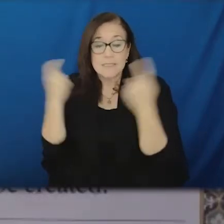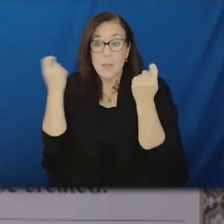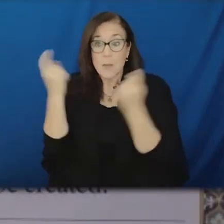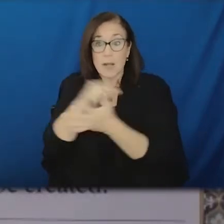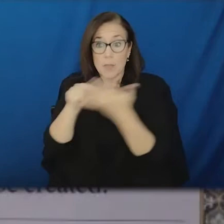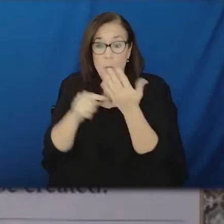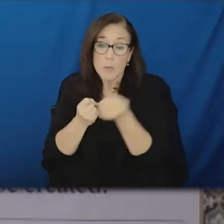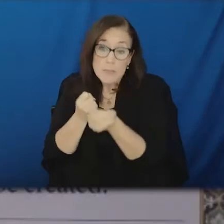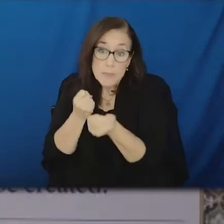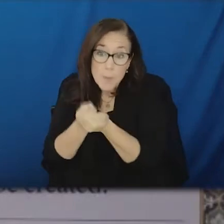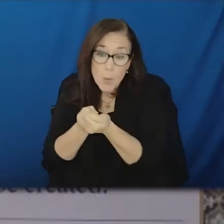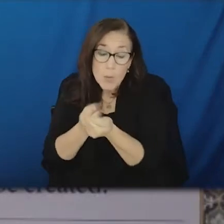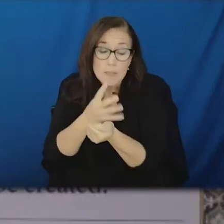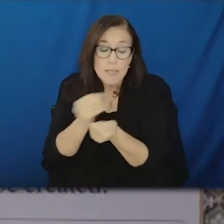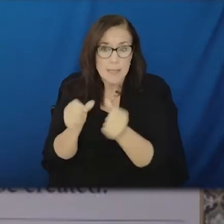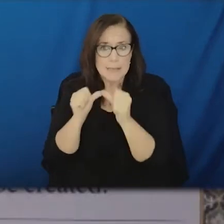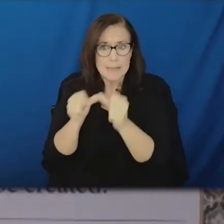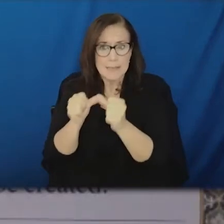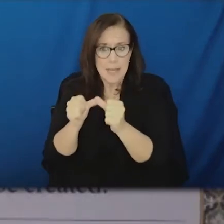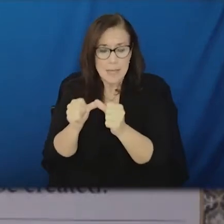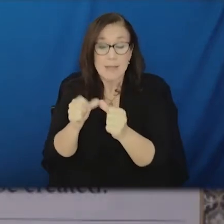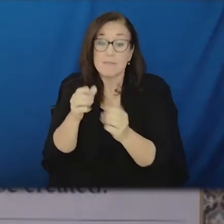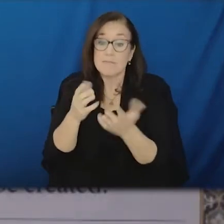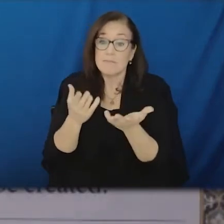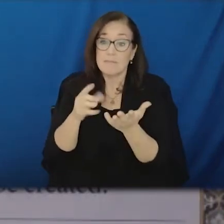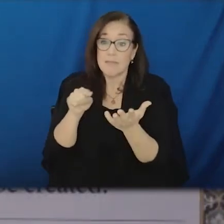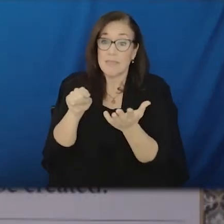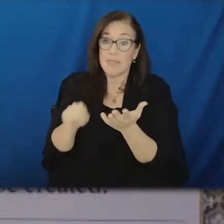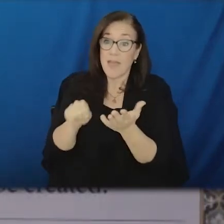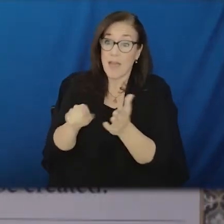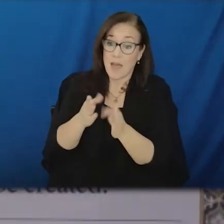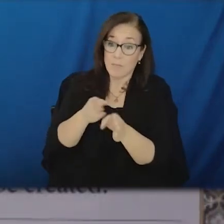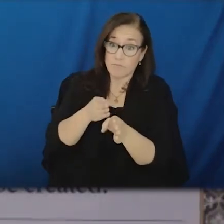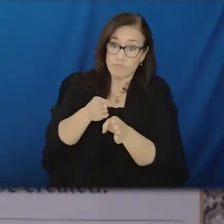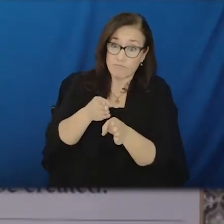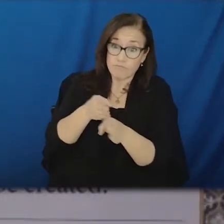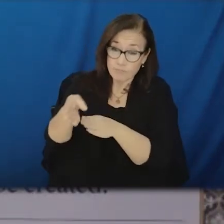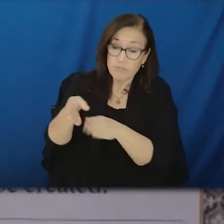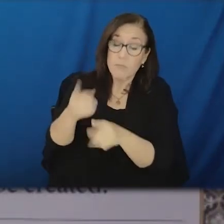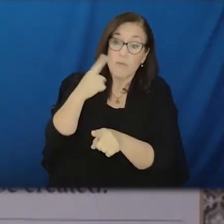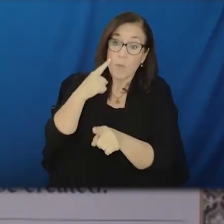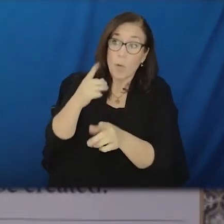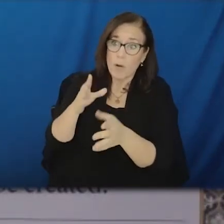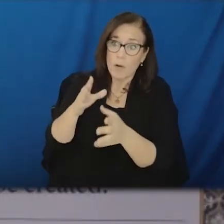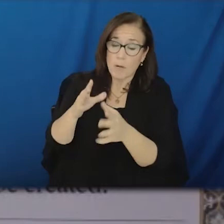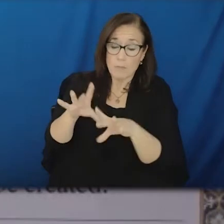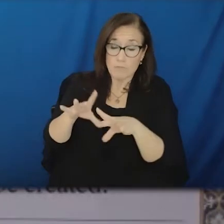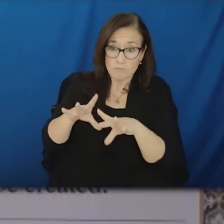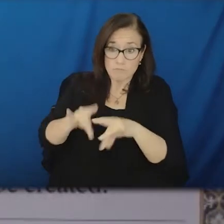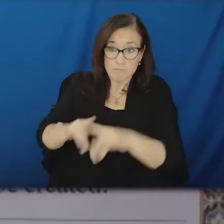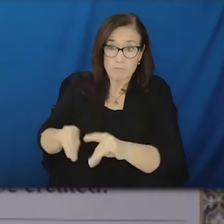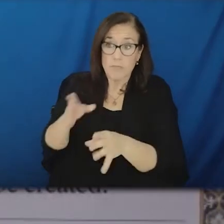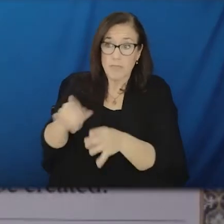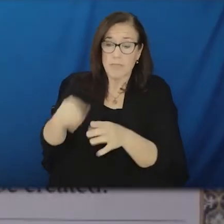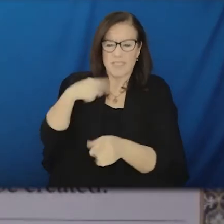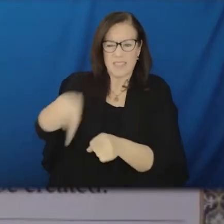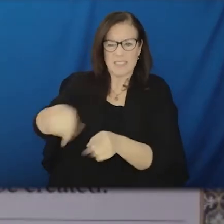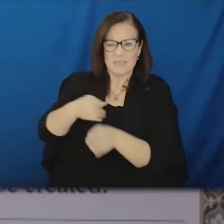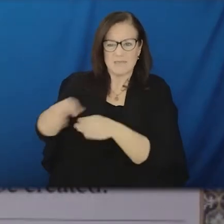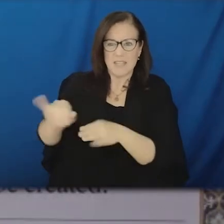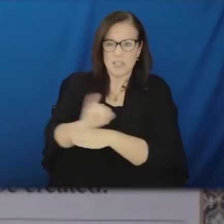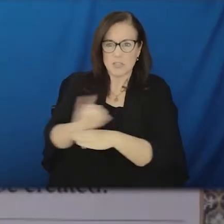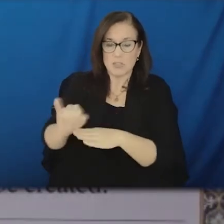many assets to prepare them for a career in this evolving industry. Last year, language services represented a $2